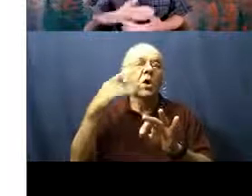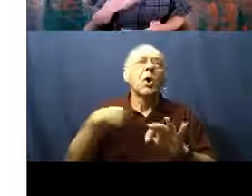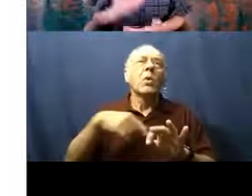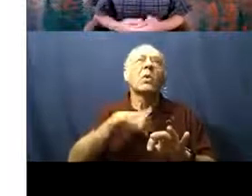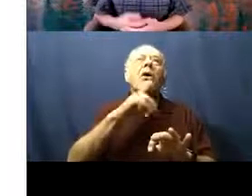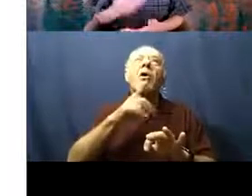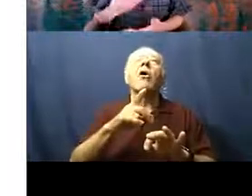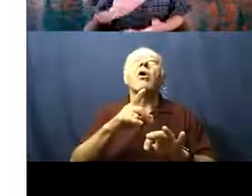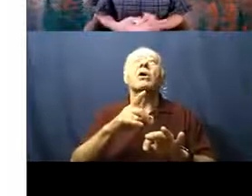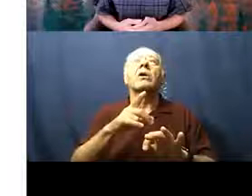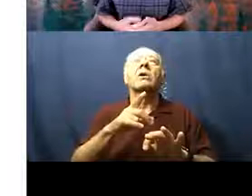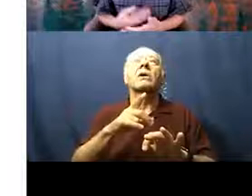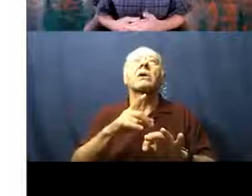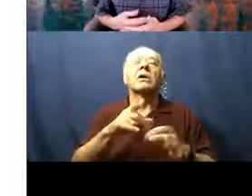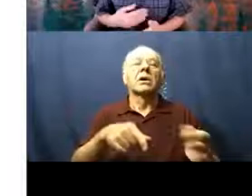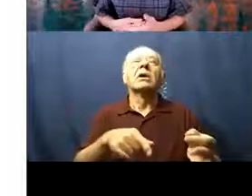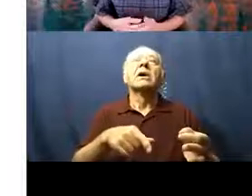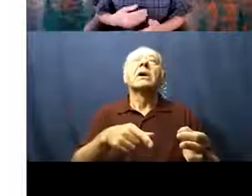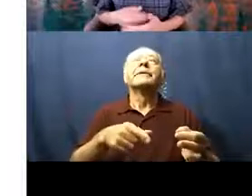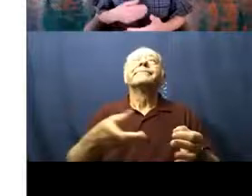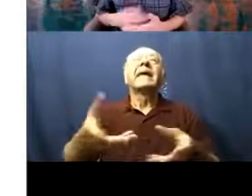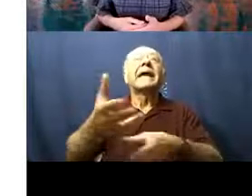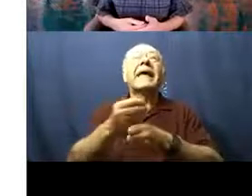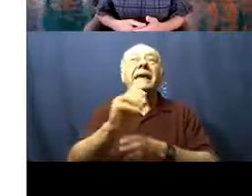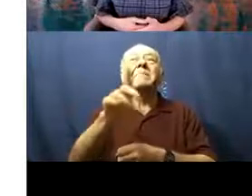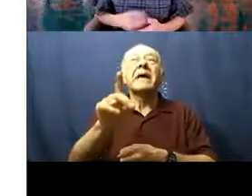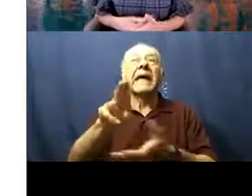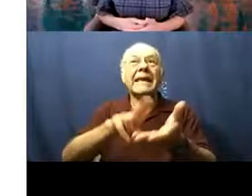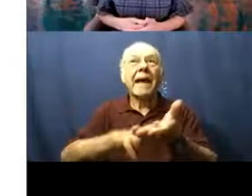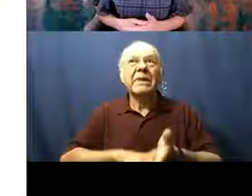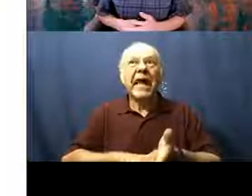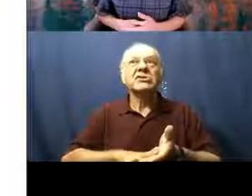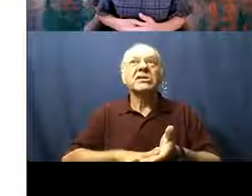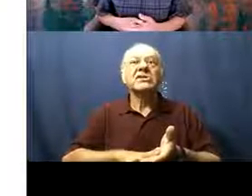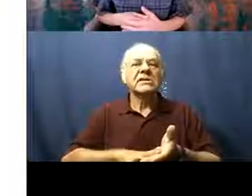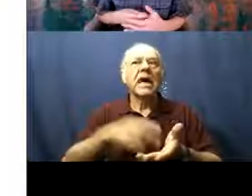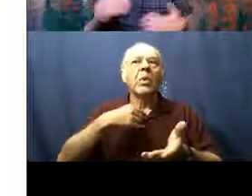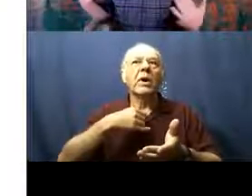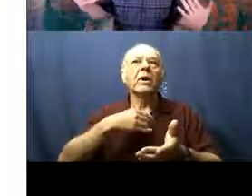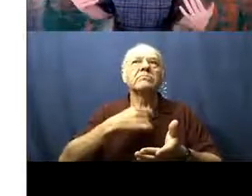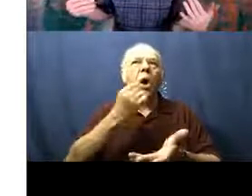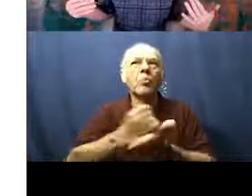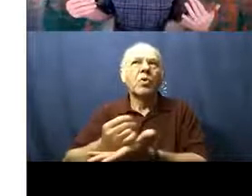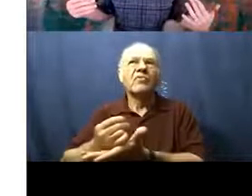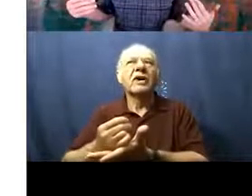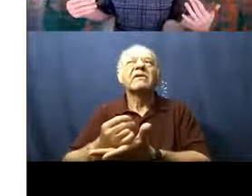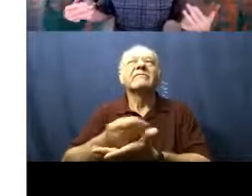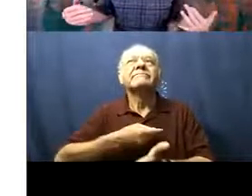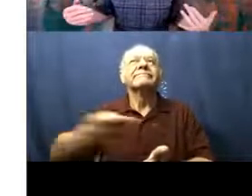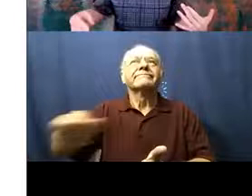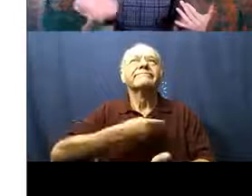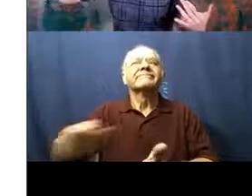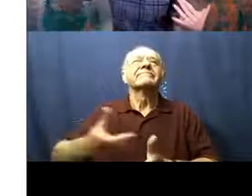turning Medicaid applications around faster than we ever have before. Some of that is because of high-tech changes we made in